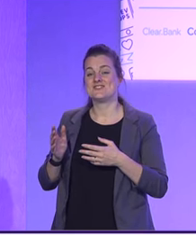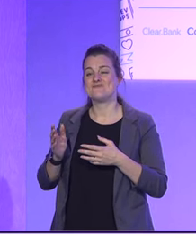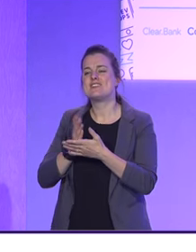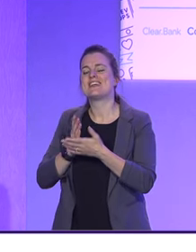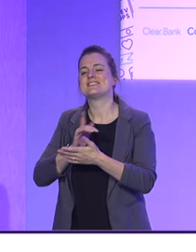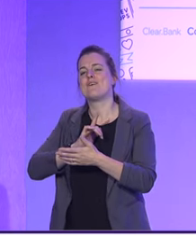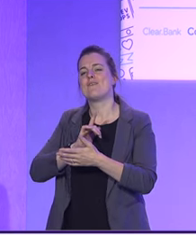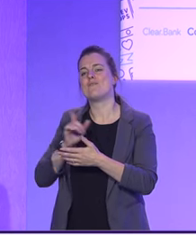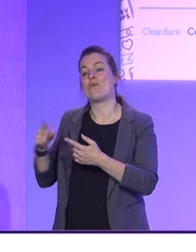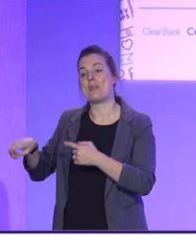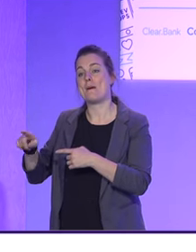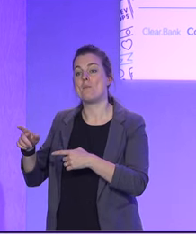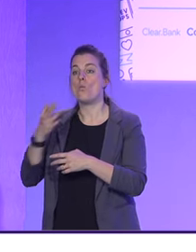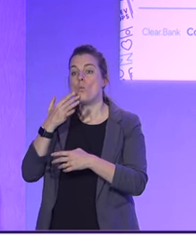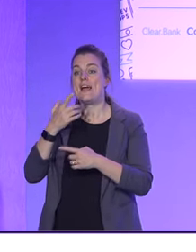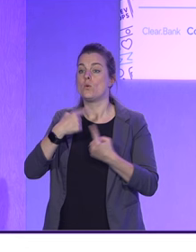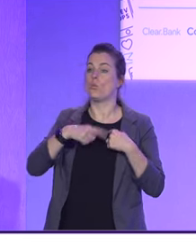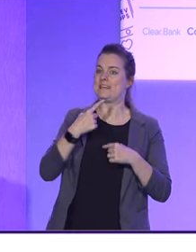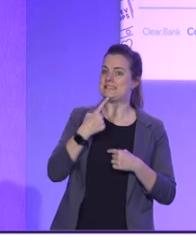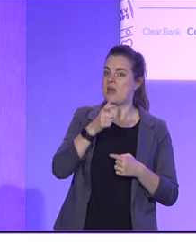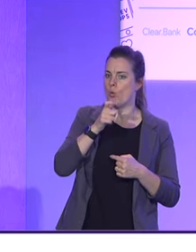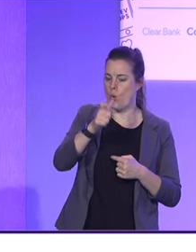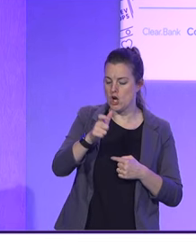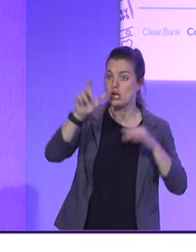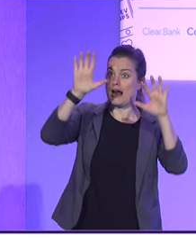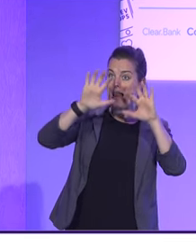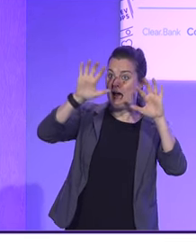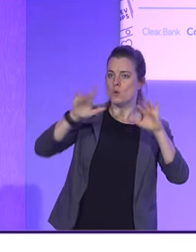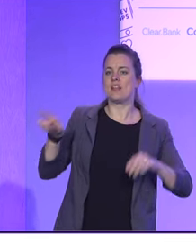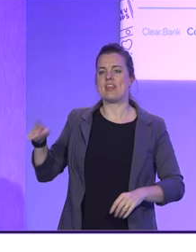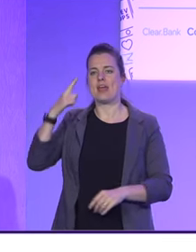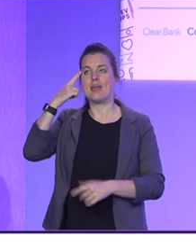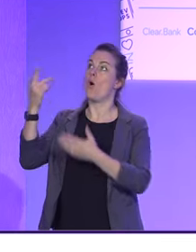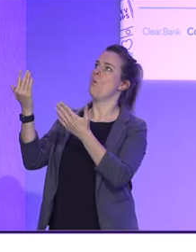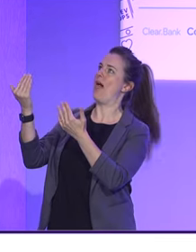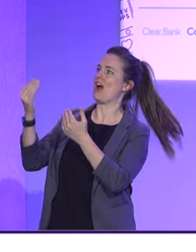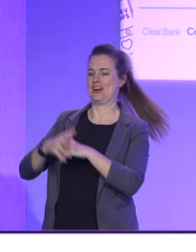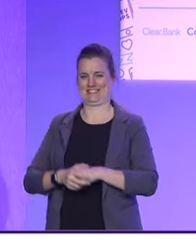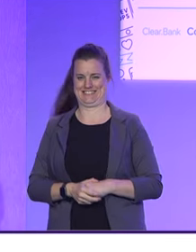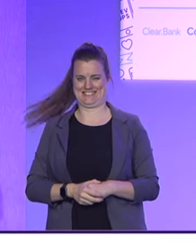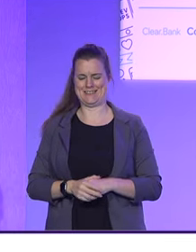say about cloud, they only think about weather forecast. Okay, so